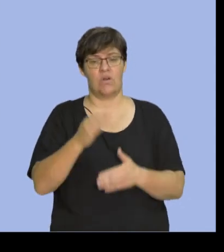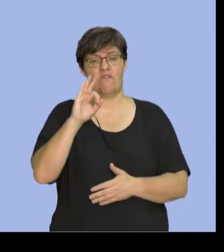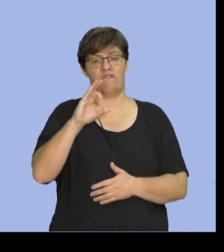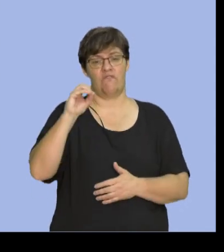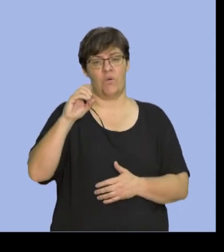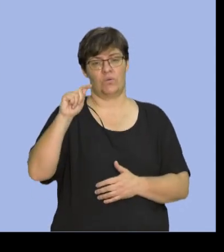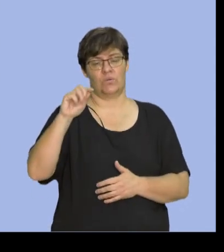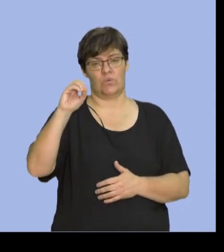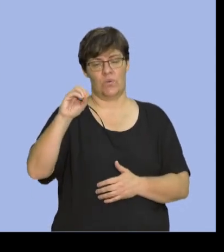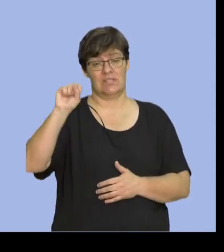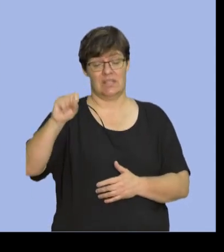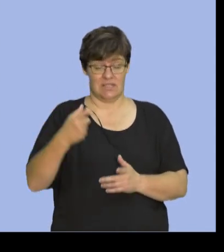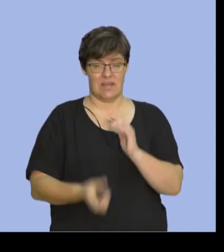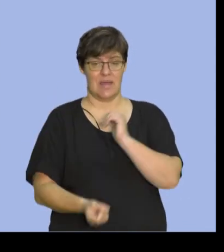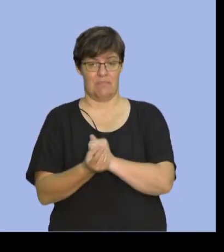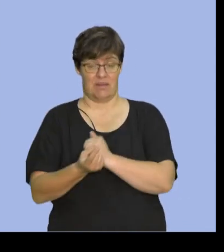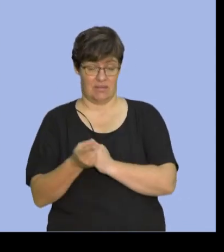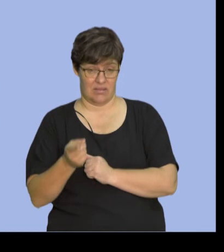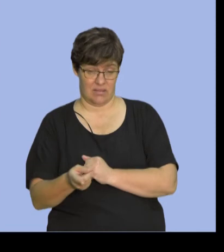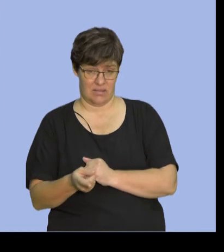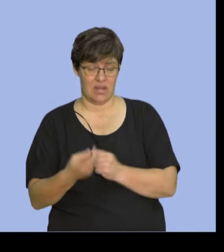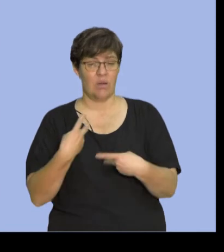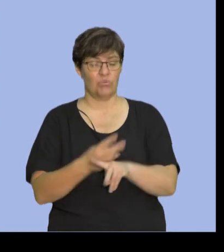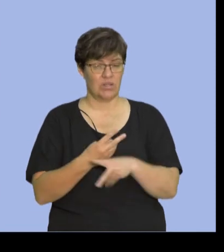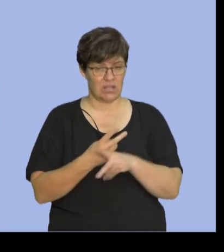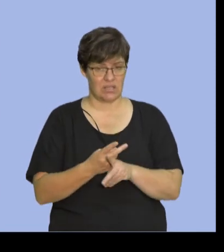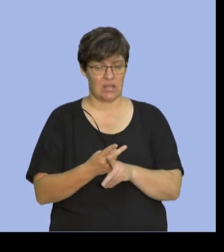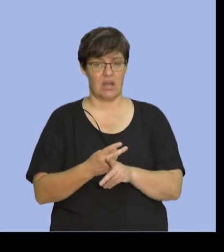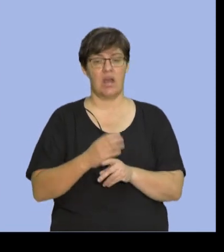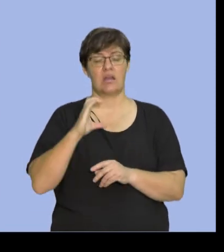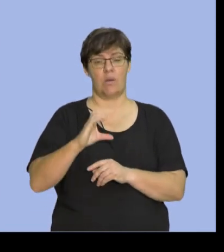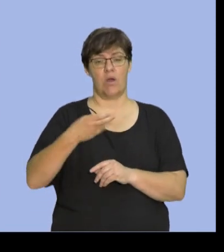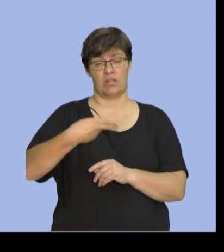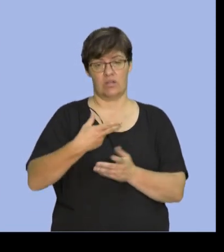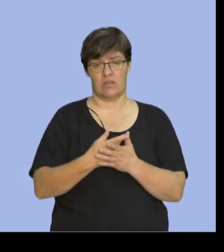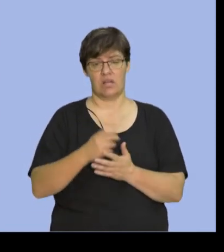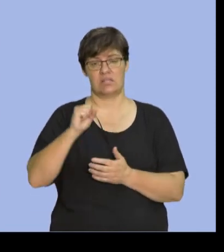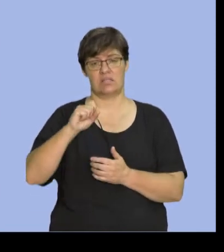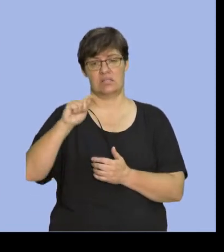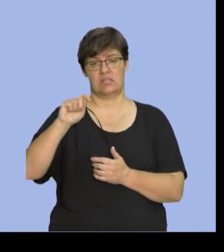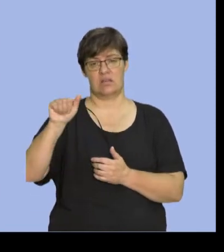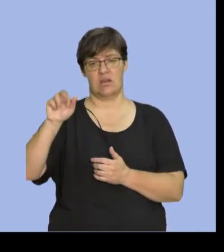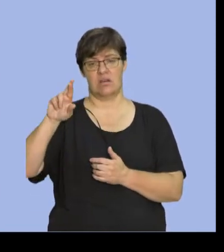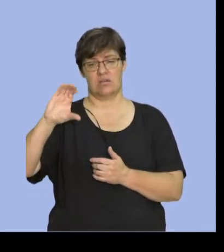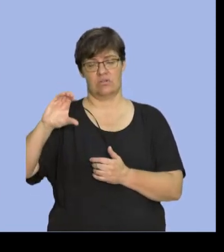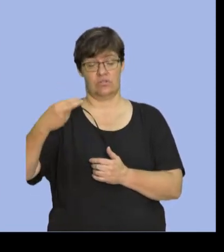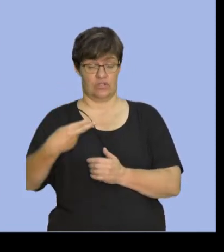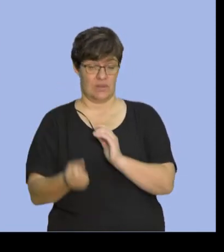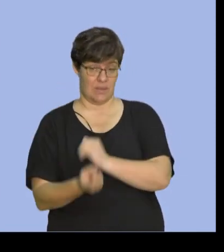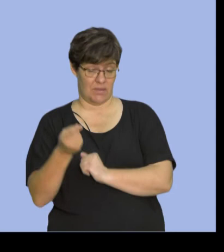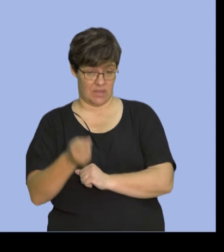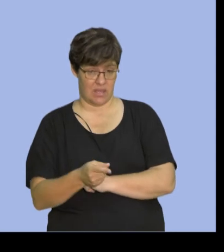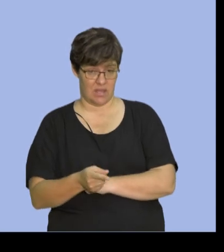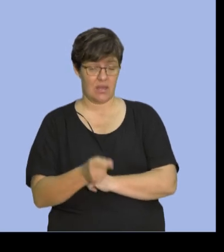place and the production of a complex carbohydrate called starch. Okay, these are connected to each other